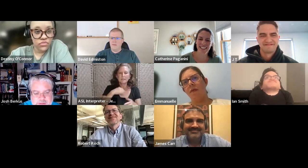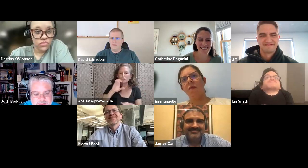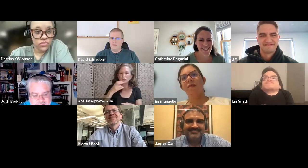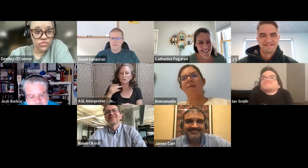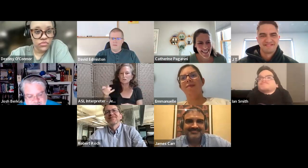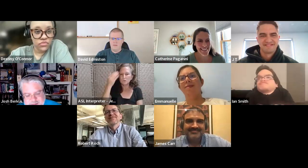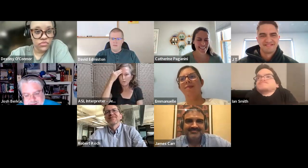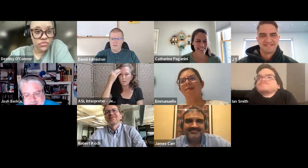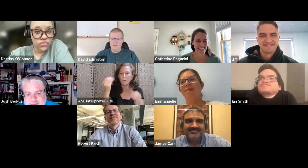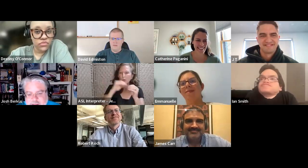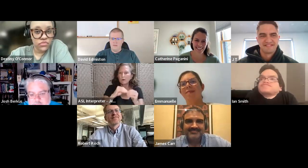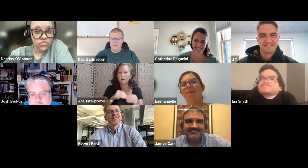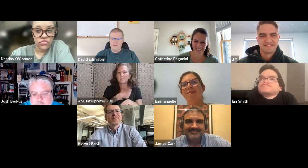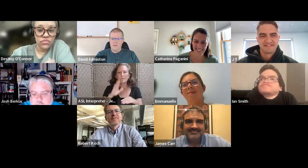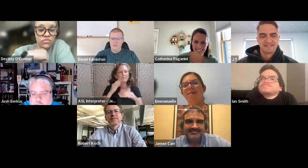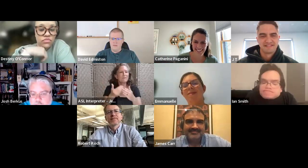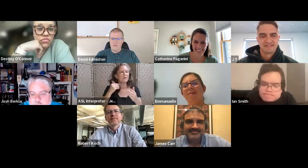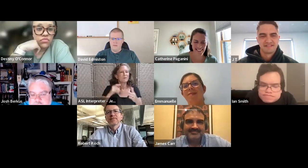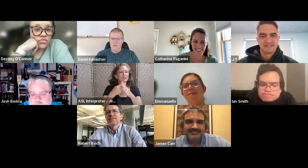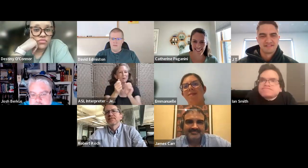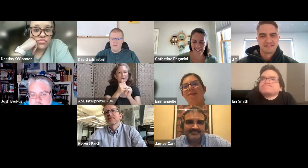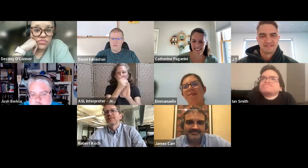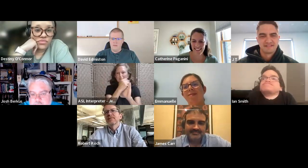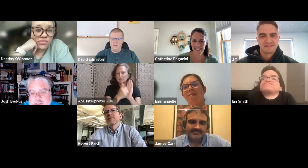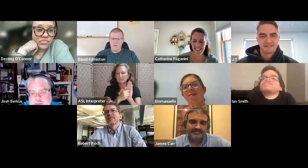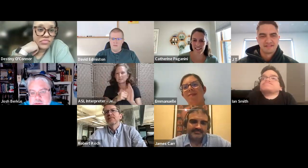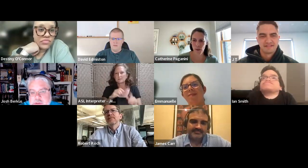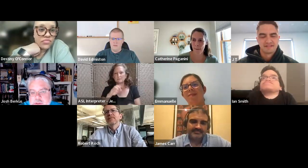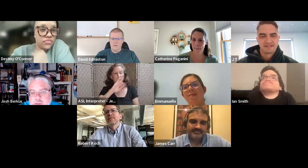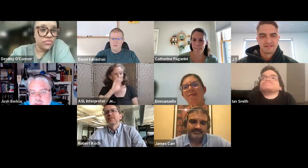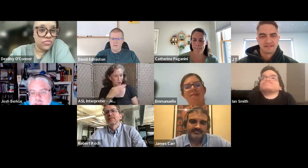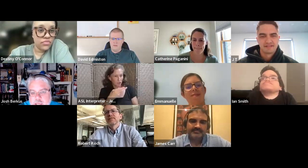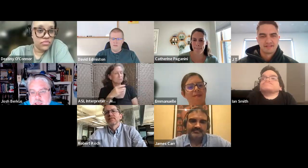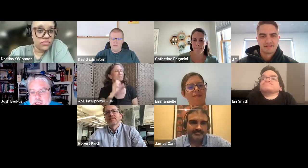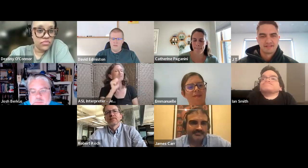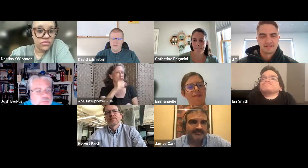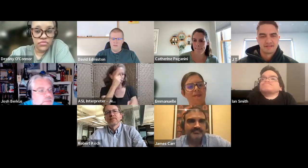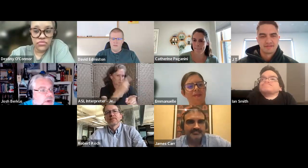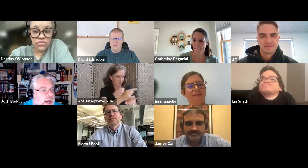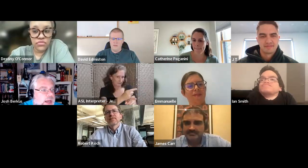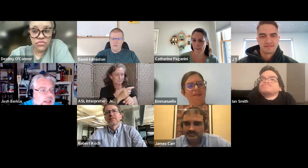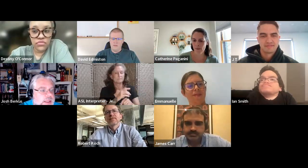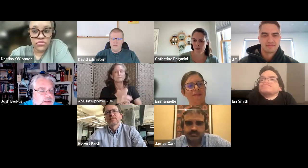before we get to the agenda. No, that's correct.